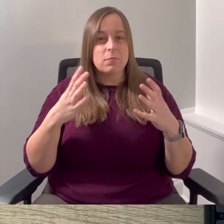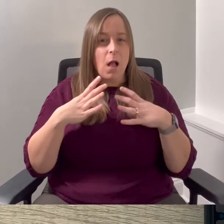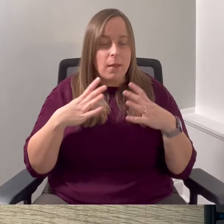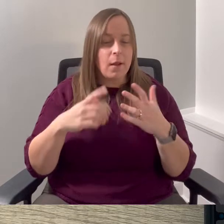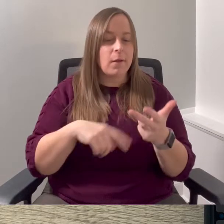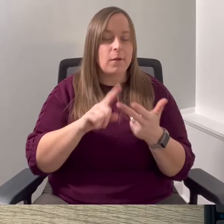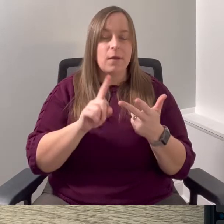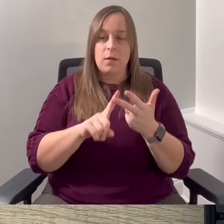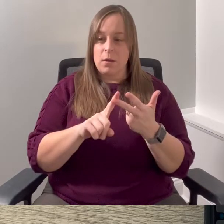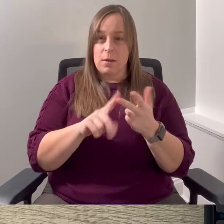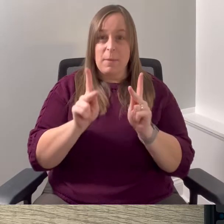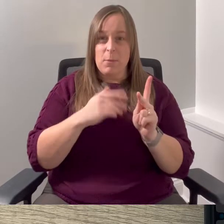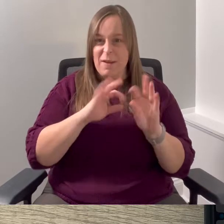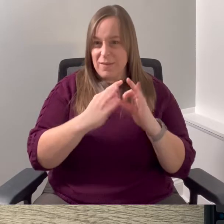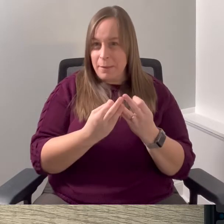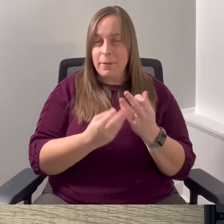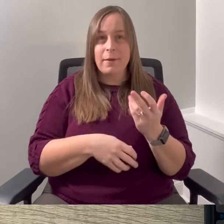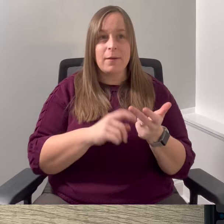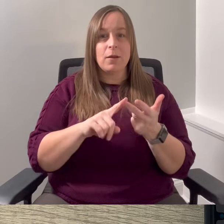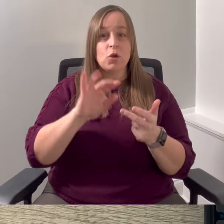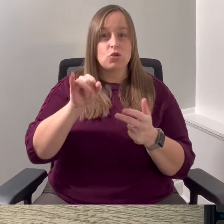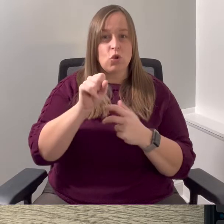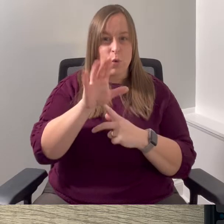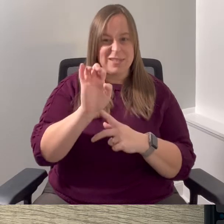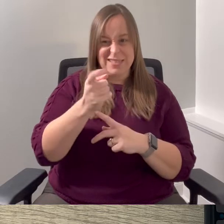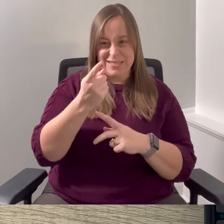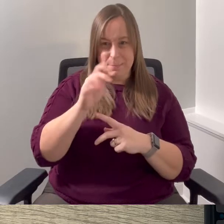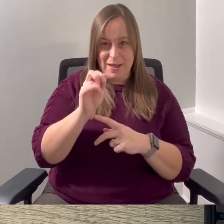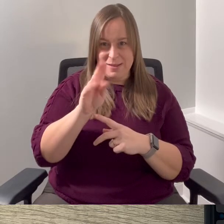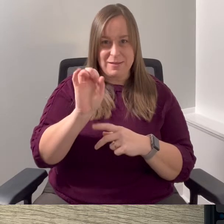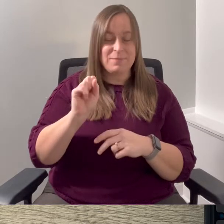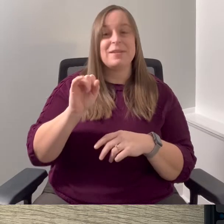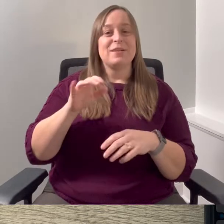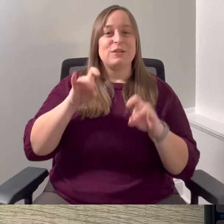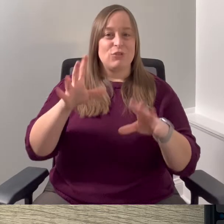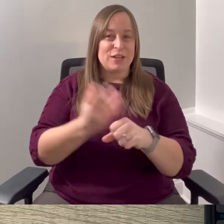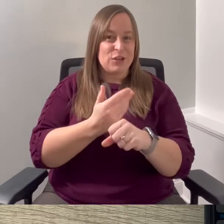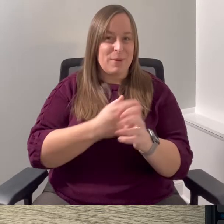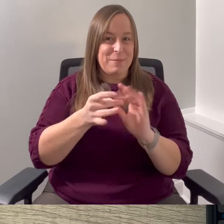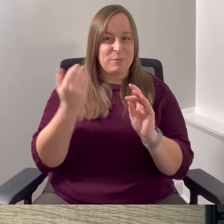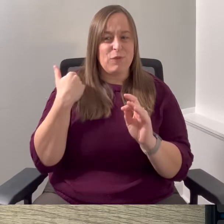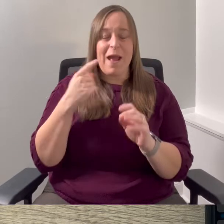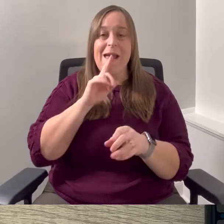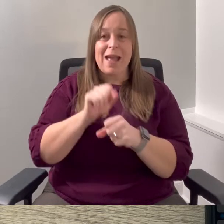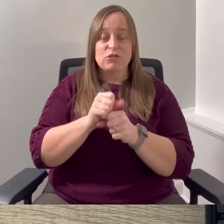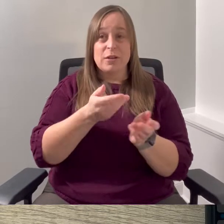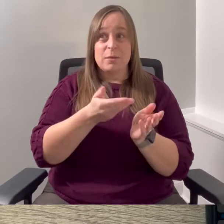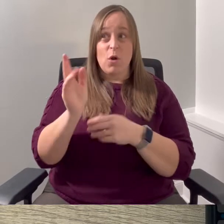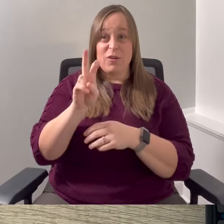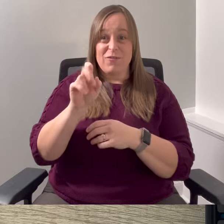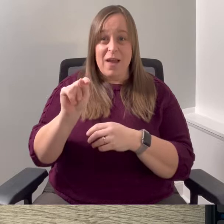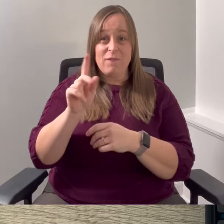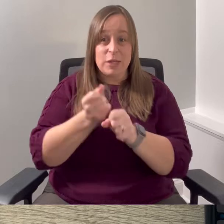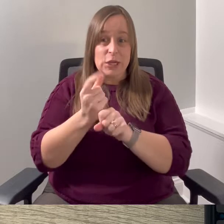my family, Josie expenses, which is our dog. We have an Australian Shepherd. I actually took her to the vet last week for her yearly vaccinations